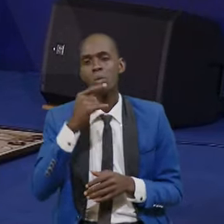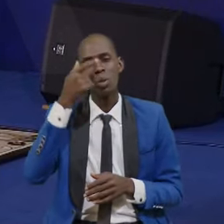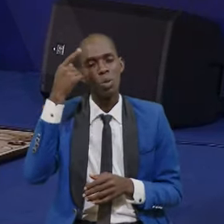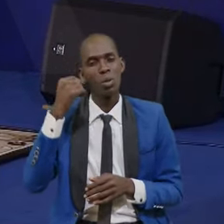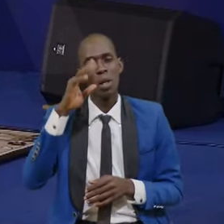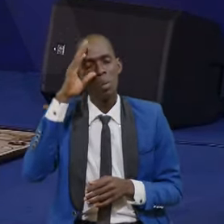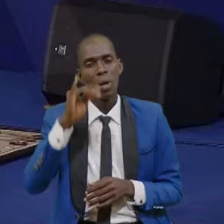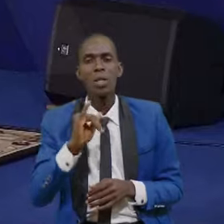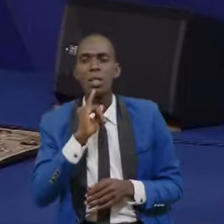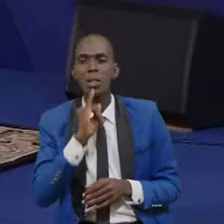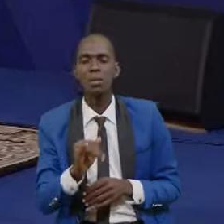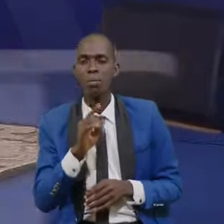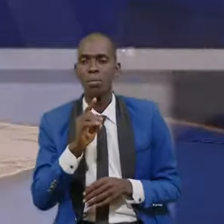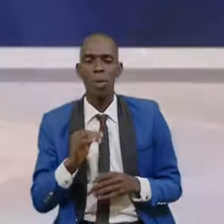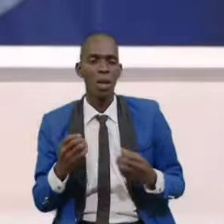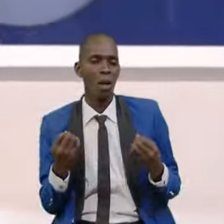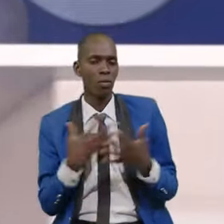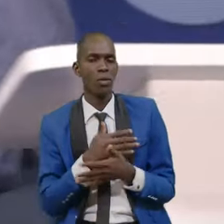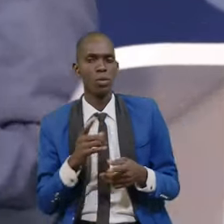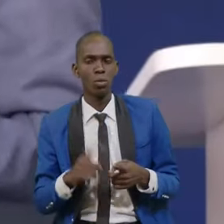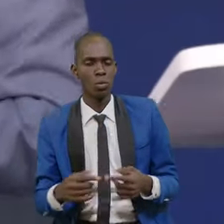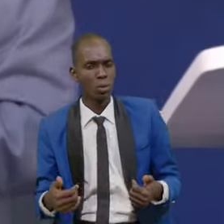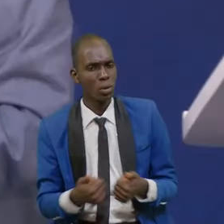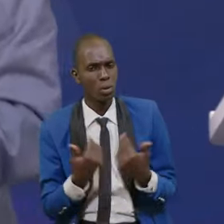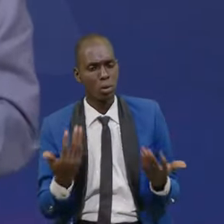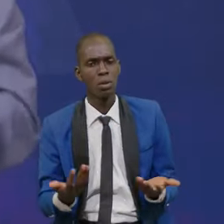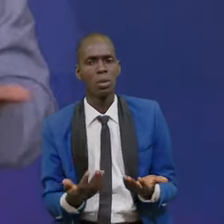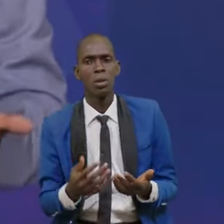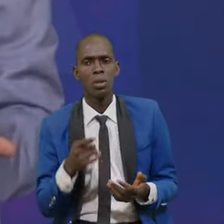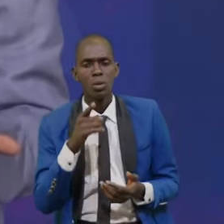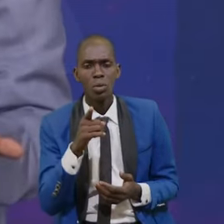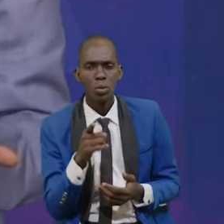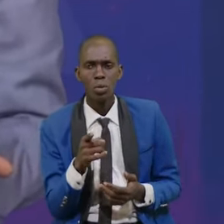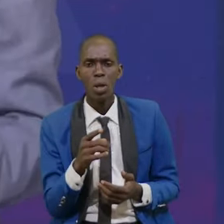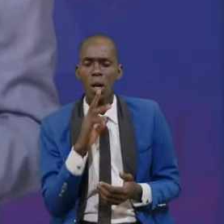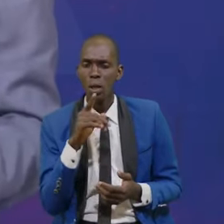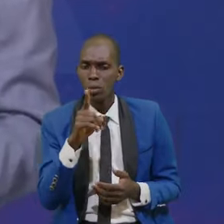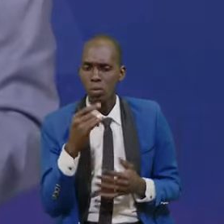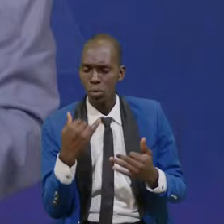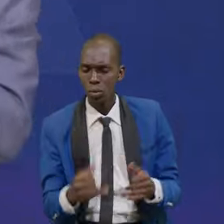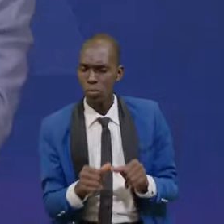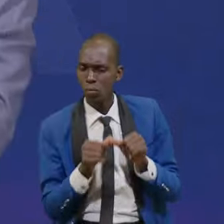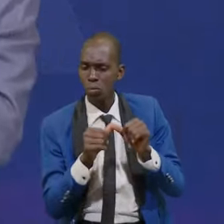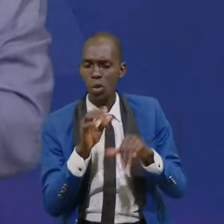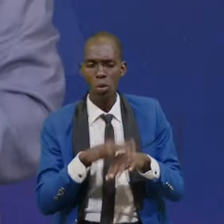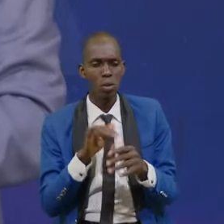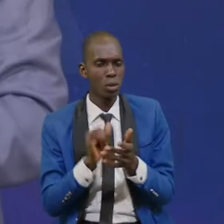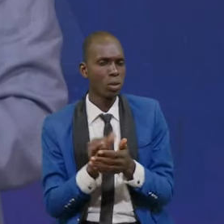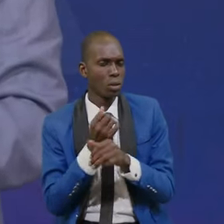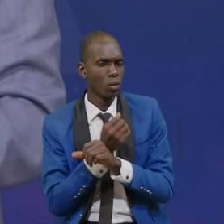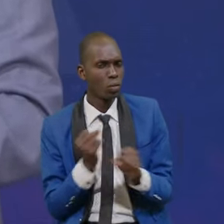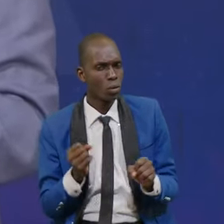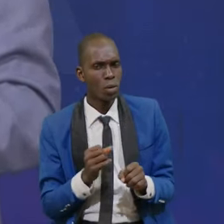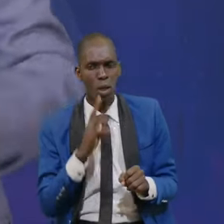to confront that. My friend, what are you building on the foundation? Are you building another kind of doctrine? First,